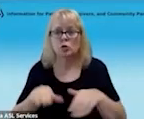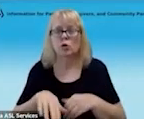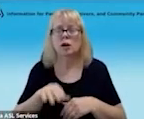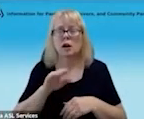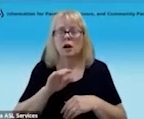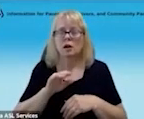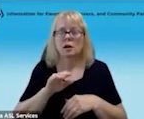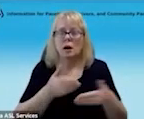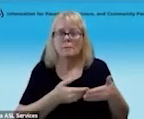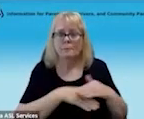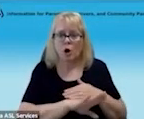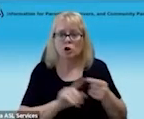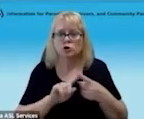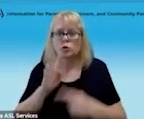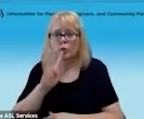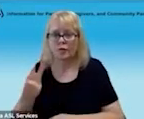please.